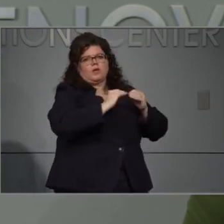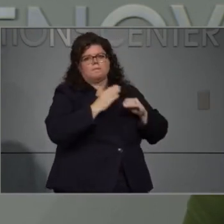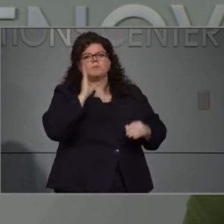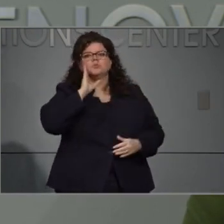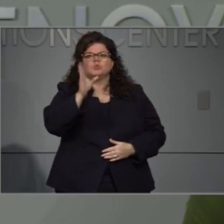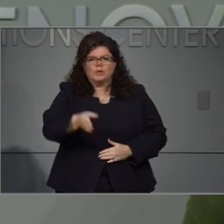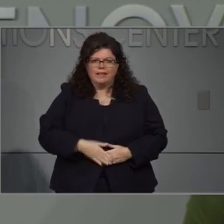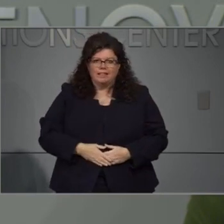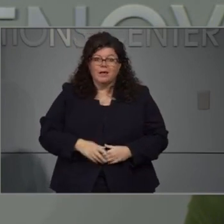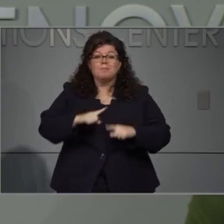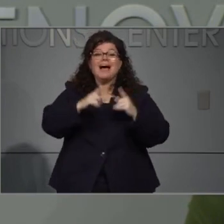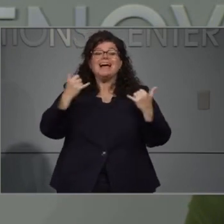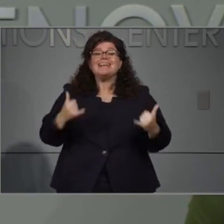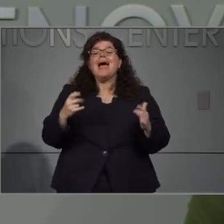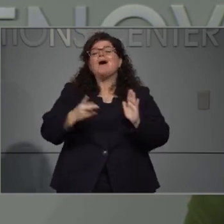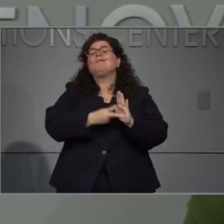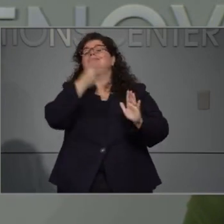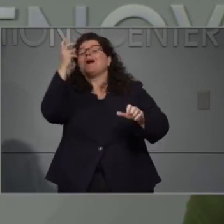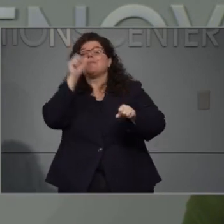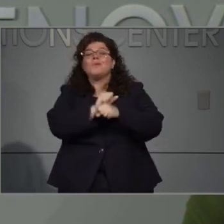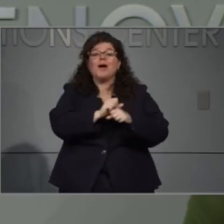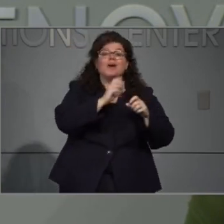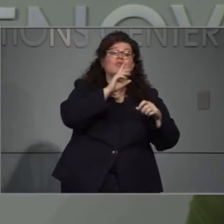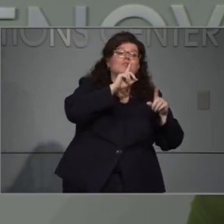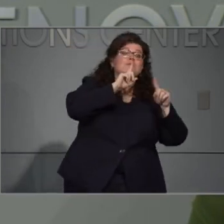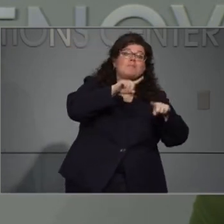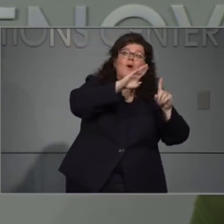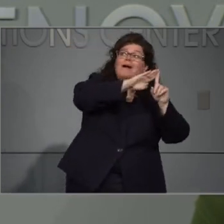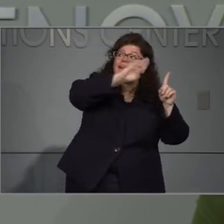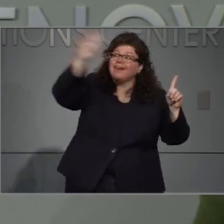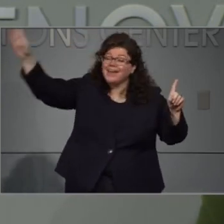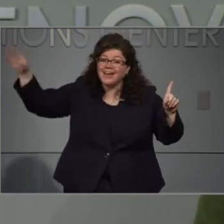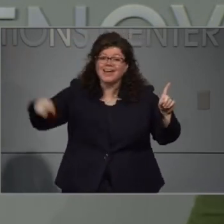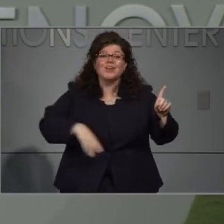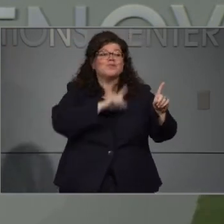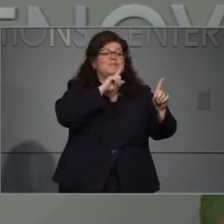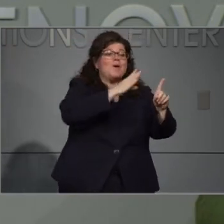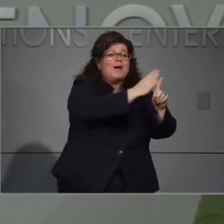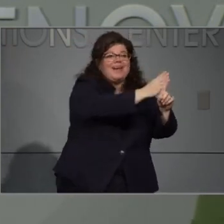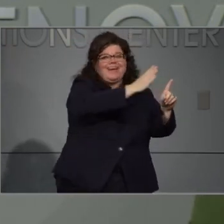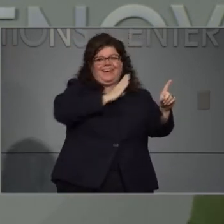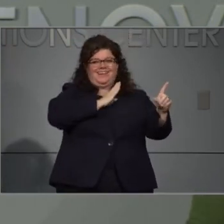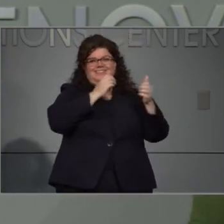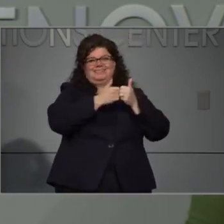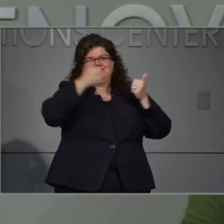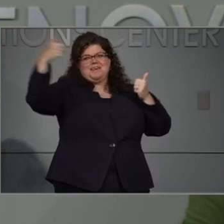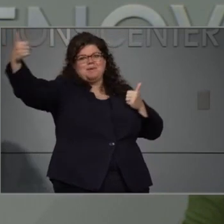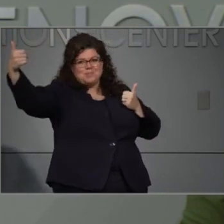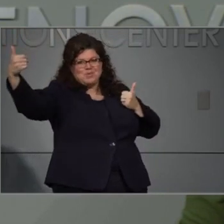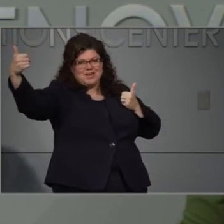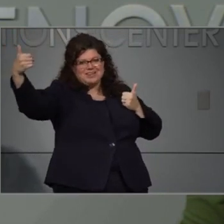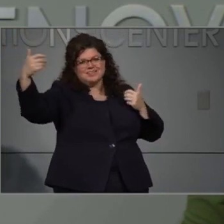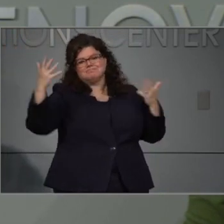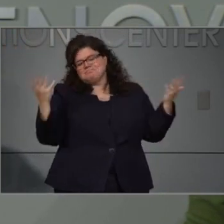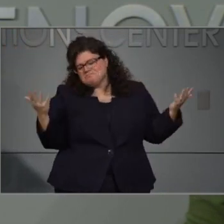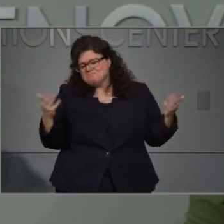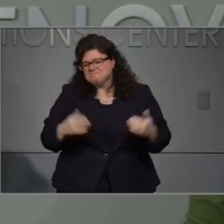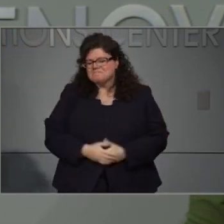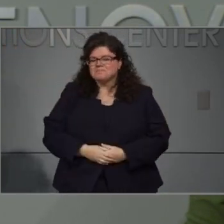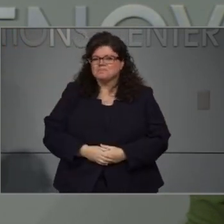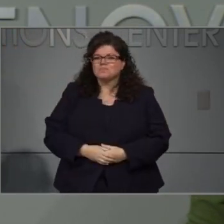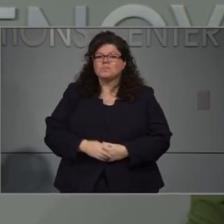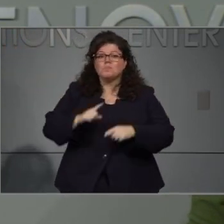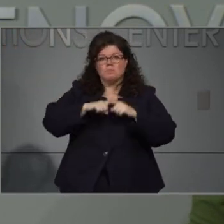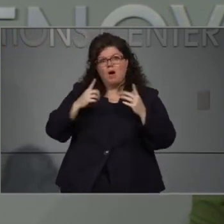to do double the reporting, but we're hoping as we can ingest the new requirements from the federal government that we can